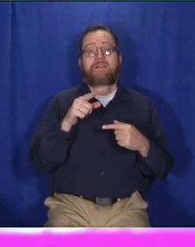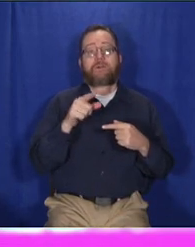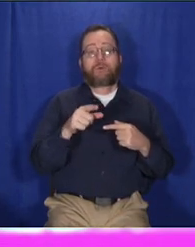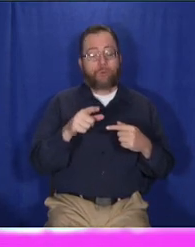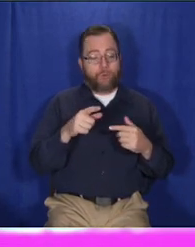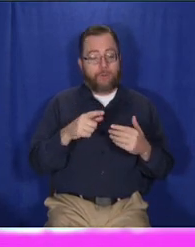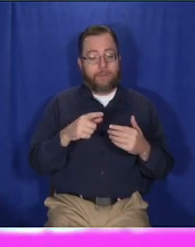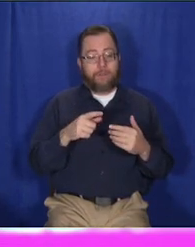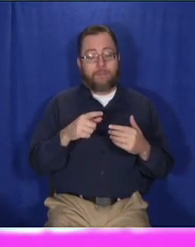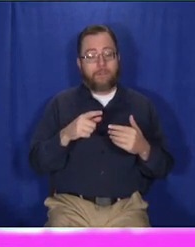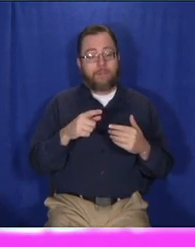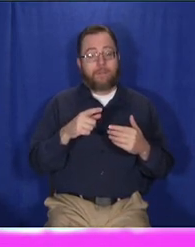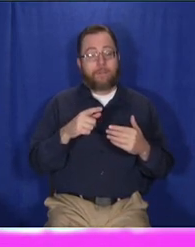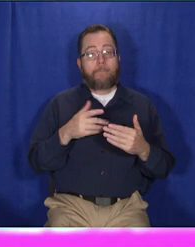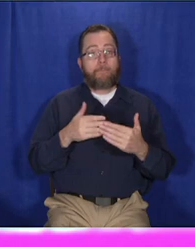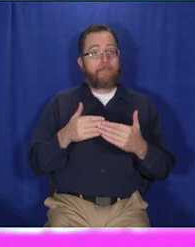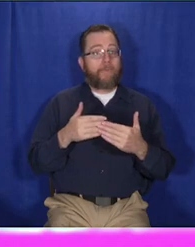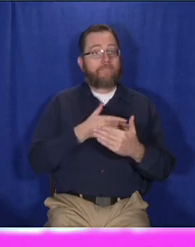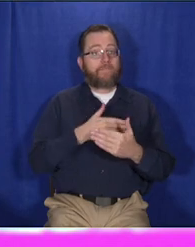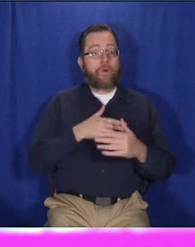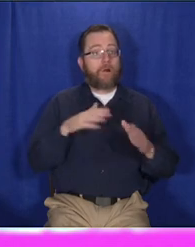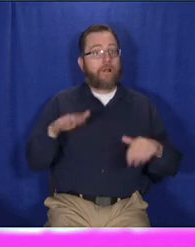account.